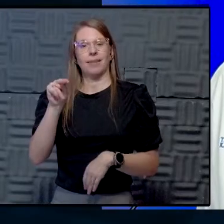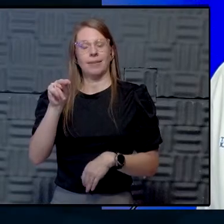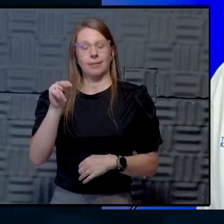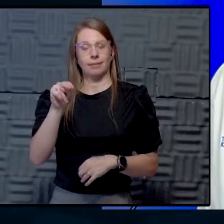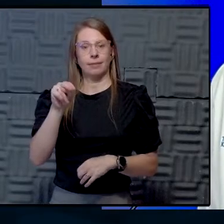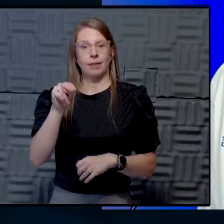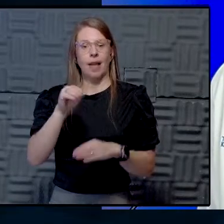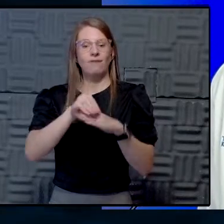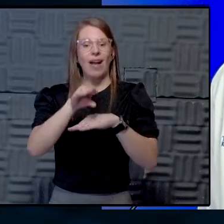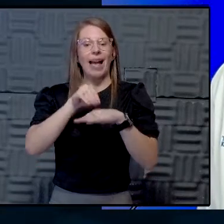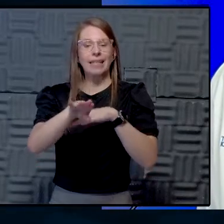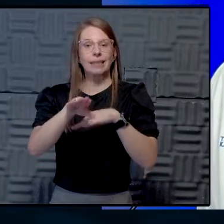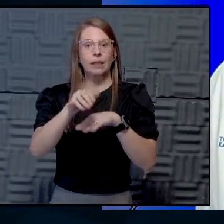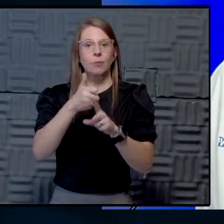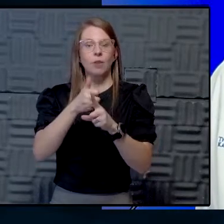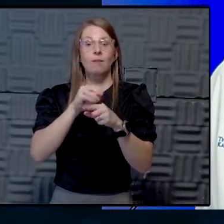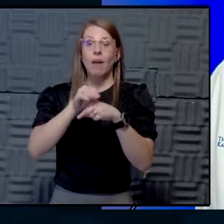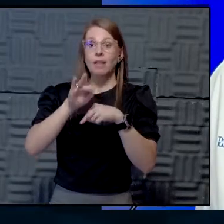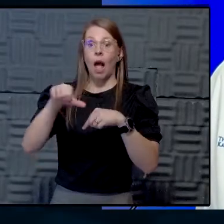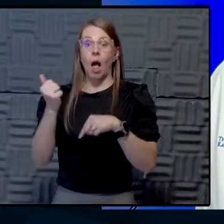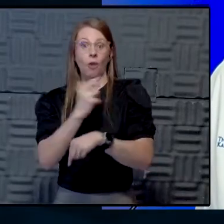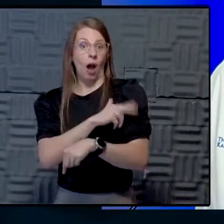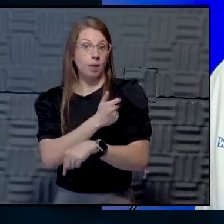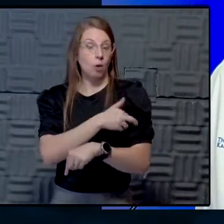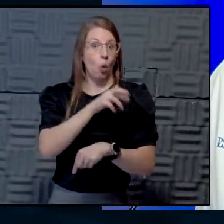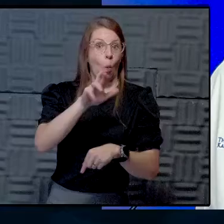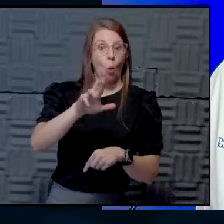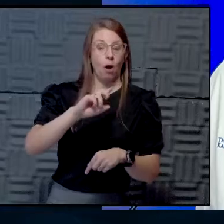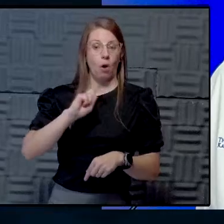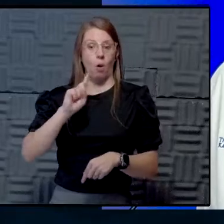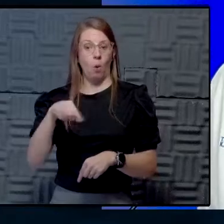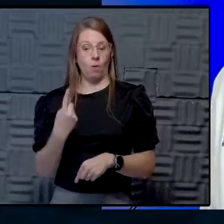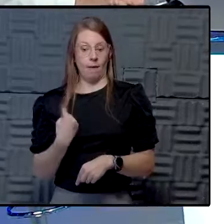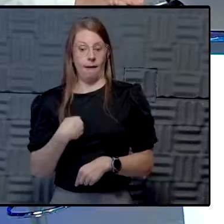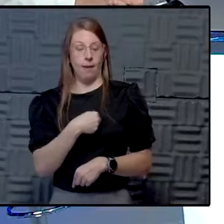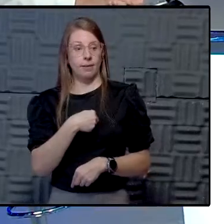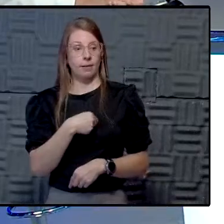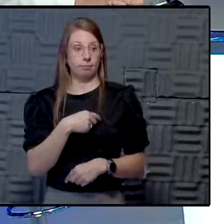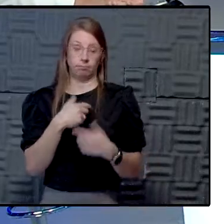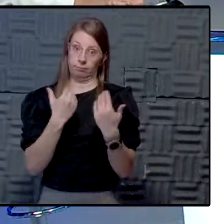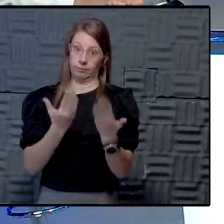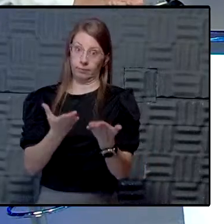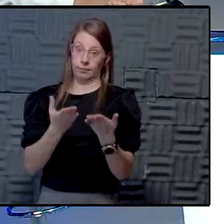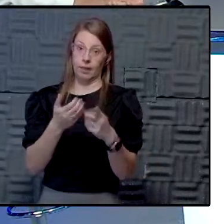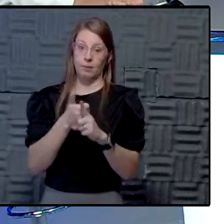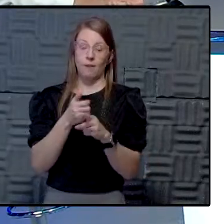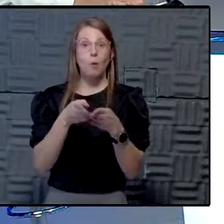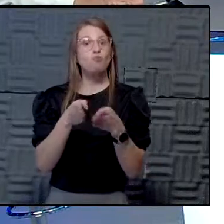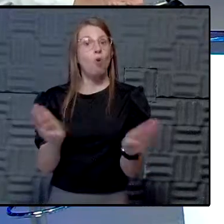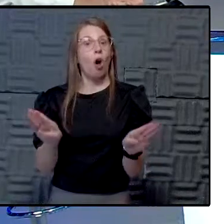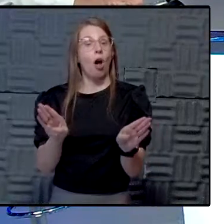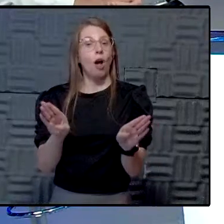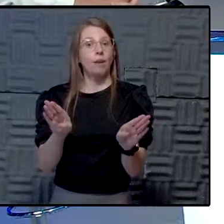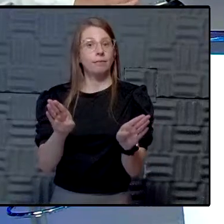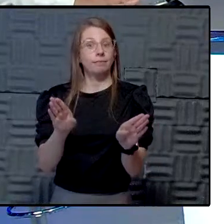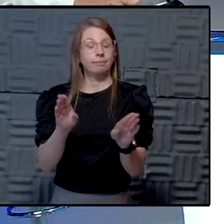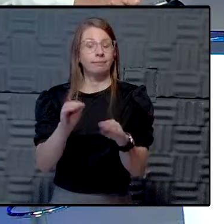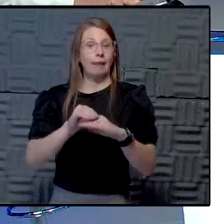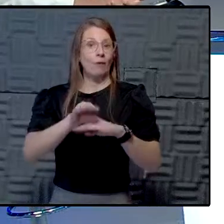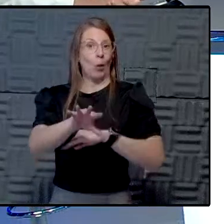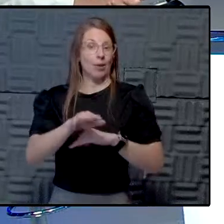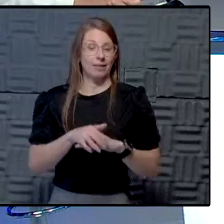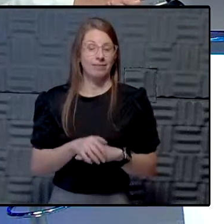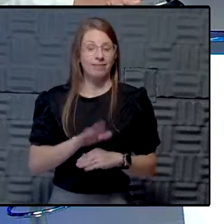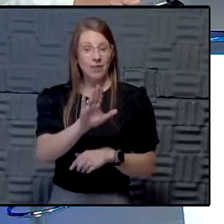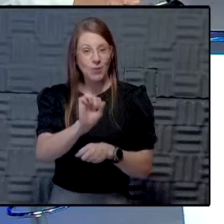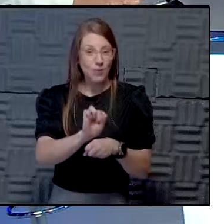advising, and does he advise other hospitals or just us? I know. Dr. Jacobsen has a broad influence. So, Ryan, talk a little bit about your